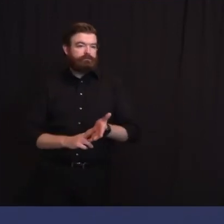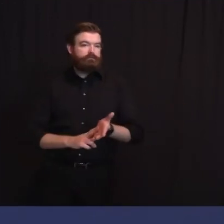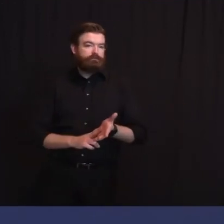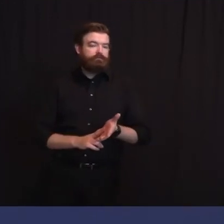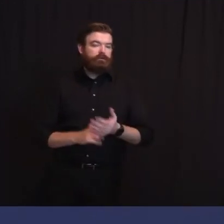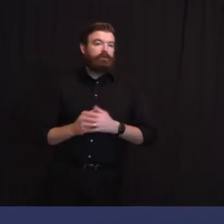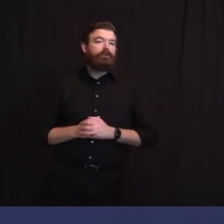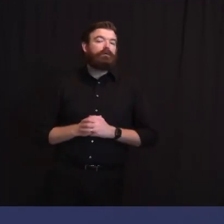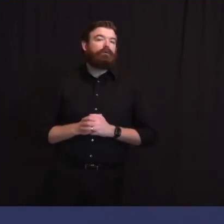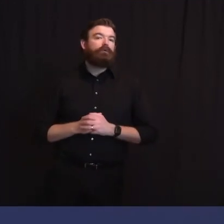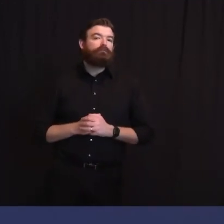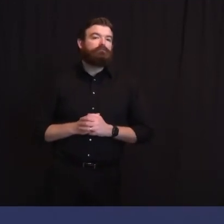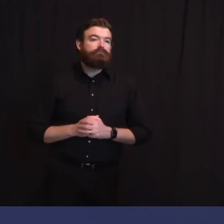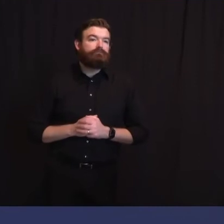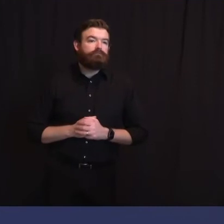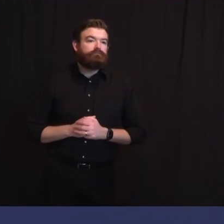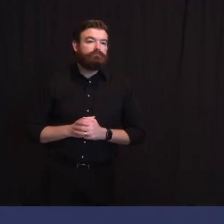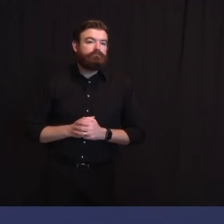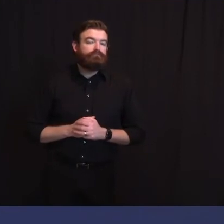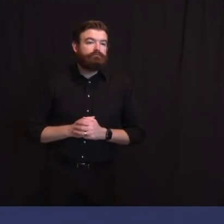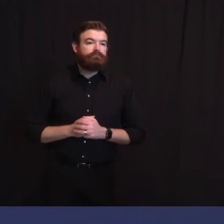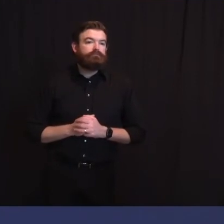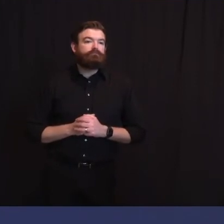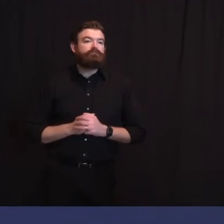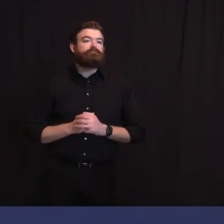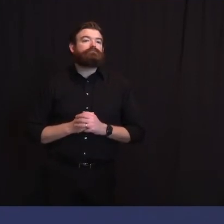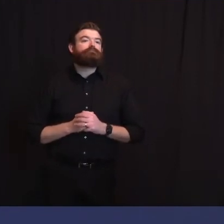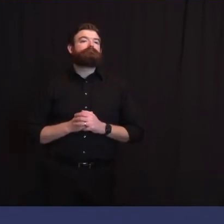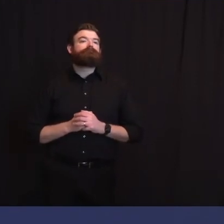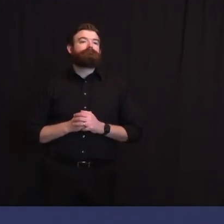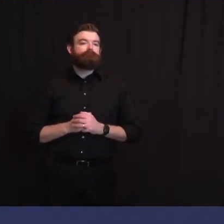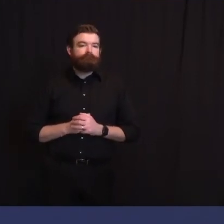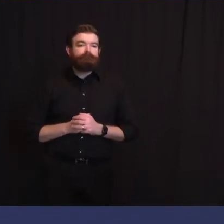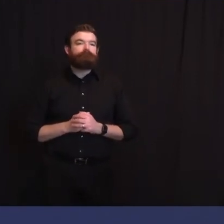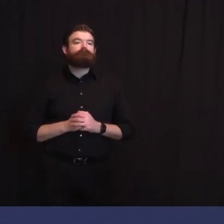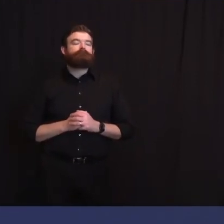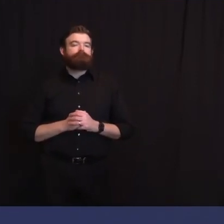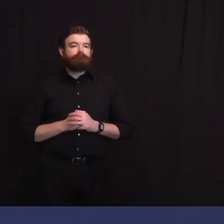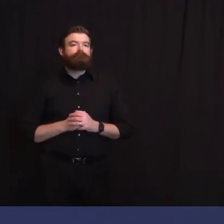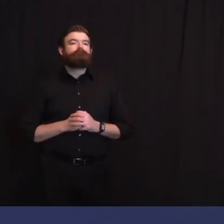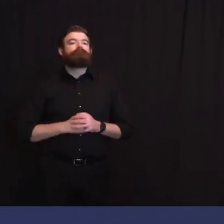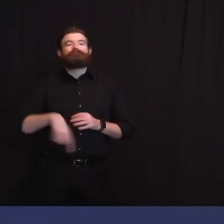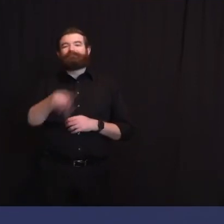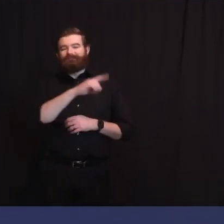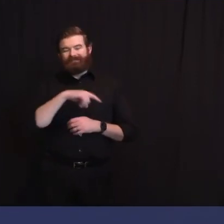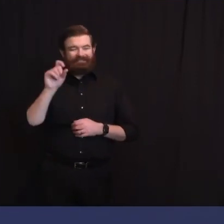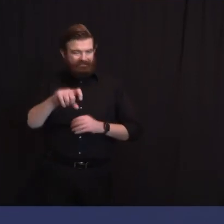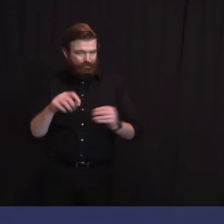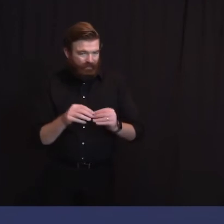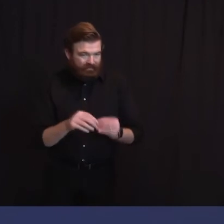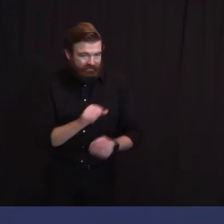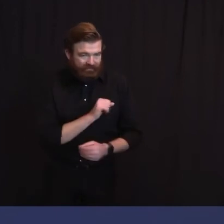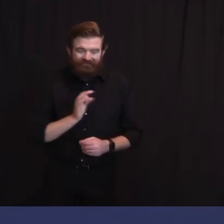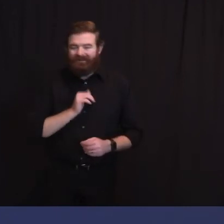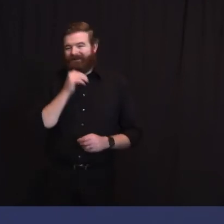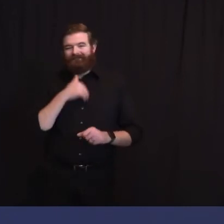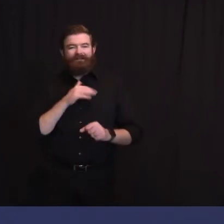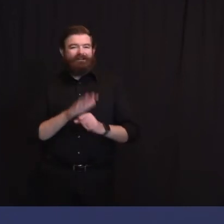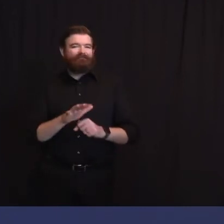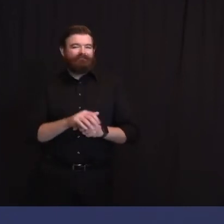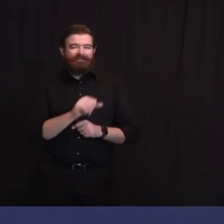big move on the board they need to make is putting more bodies on the task. And again, remember, we are,